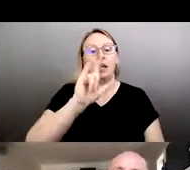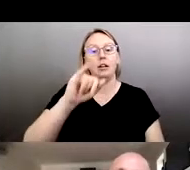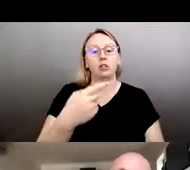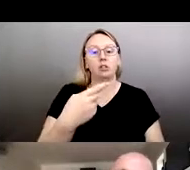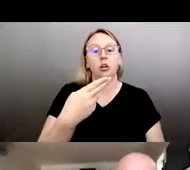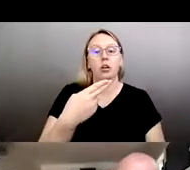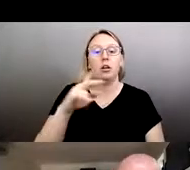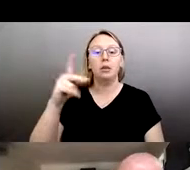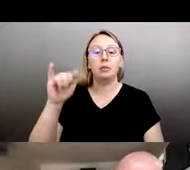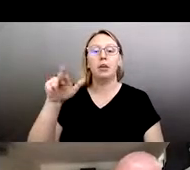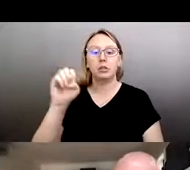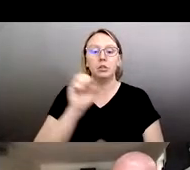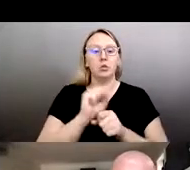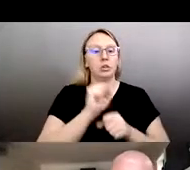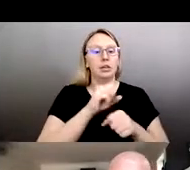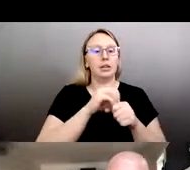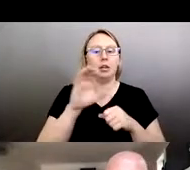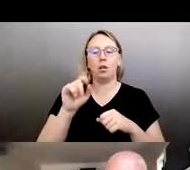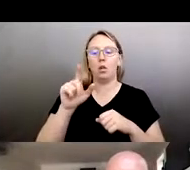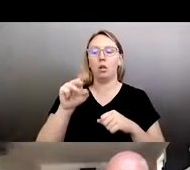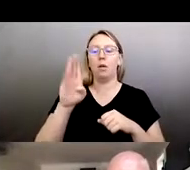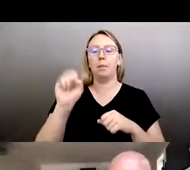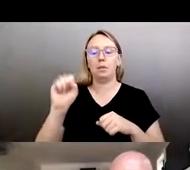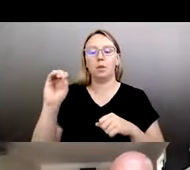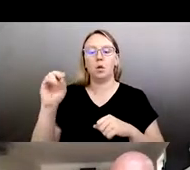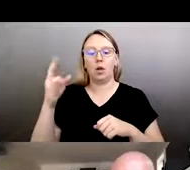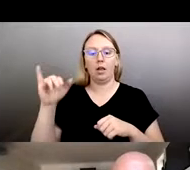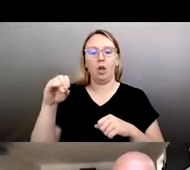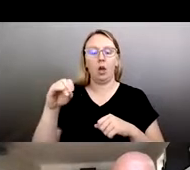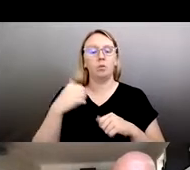Columbus, Ohio. We have an example of Elijah's work in our bedroom.